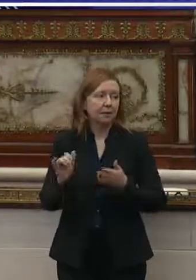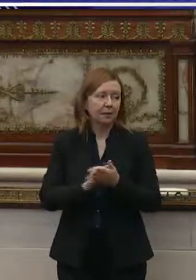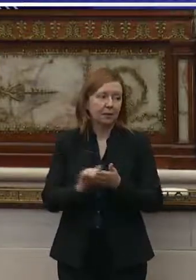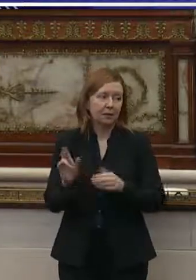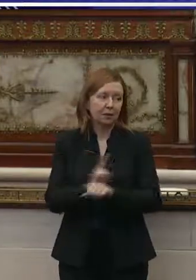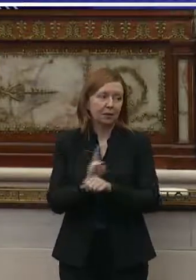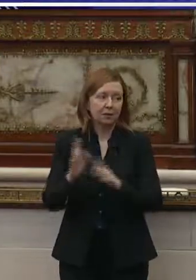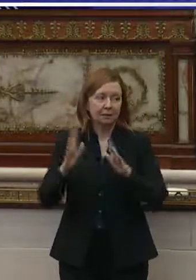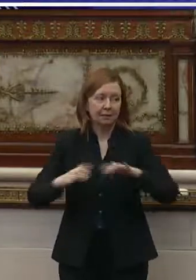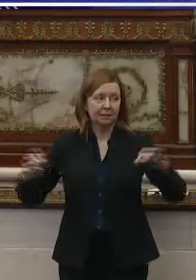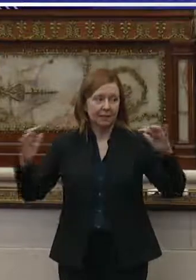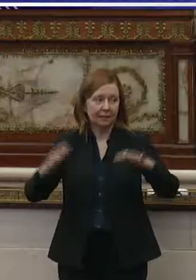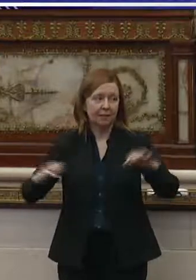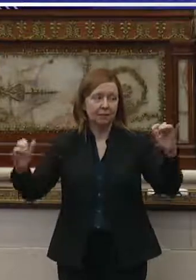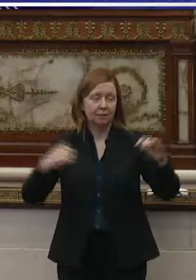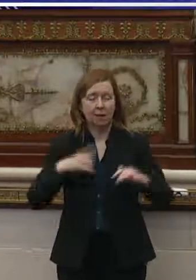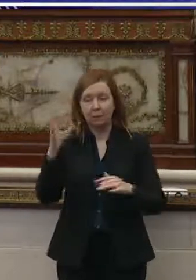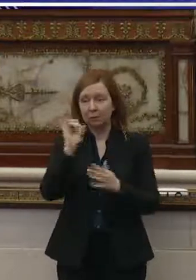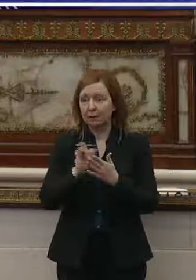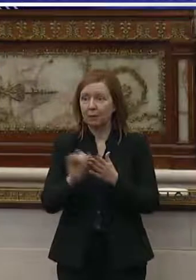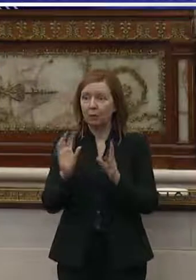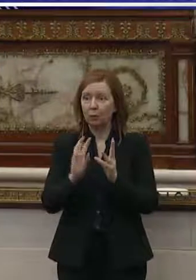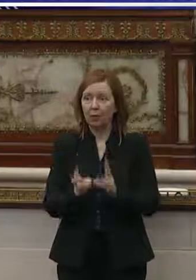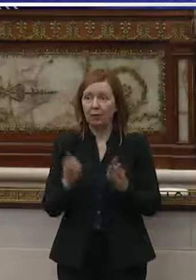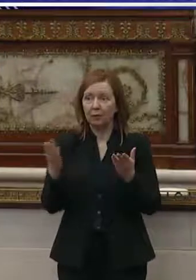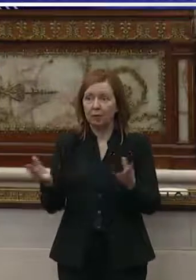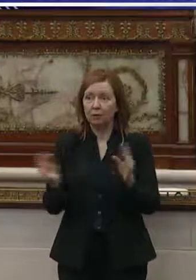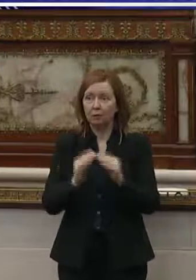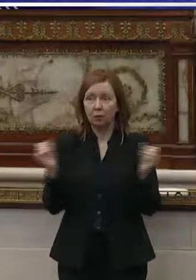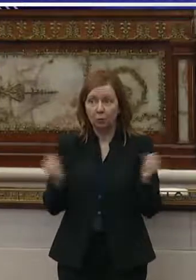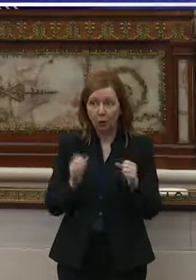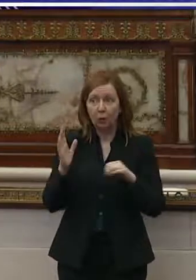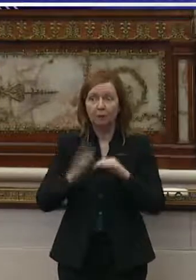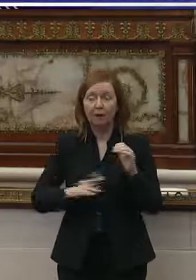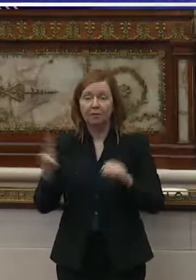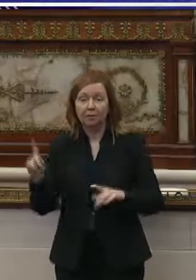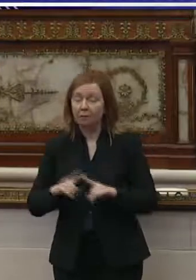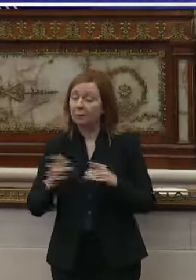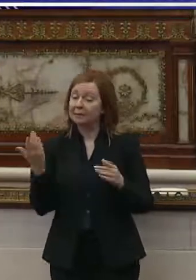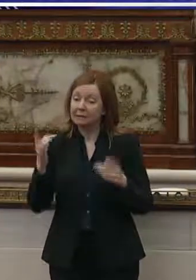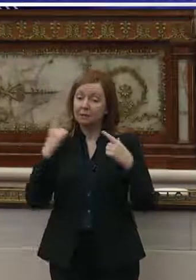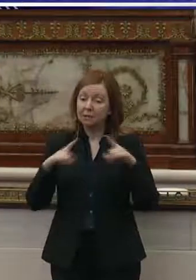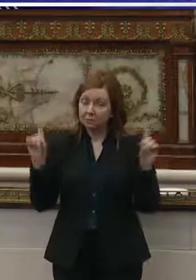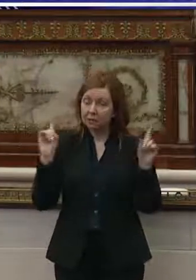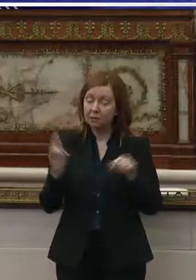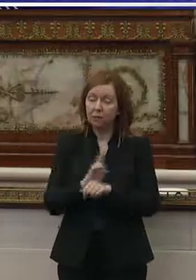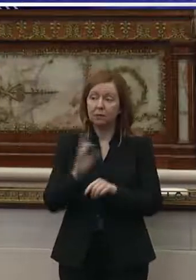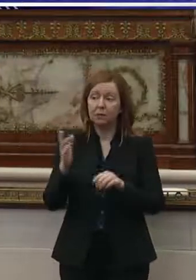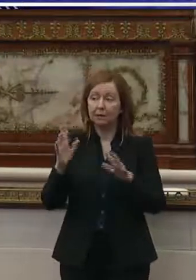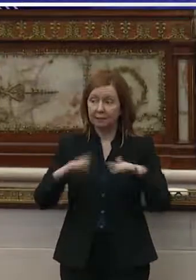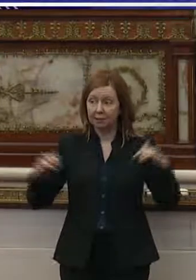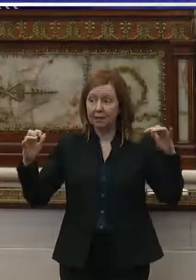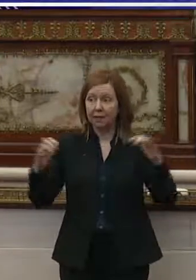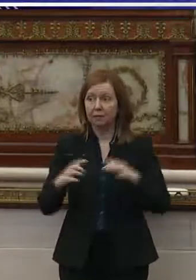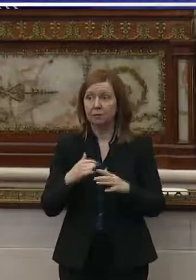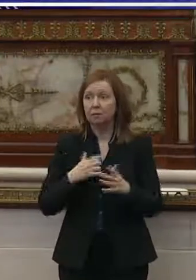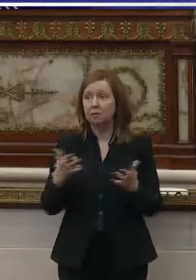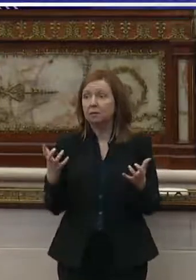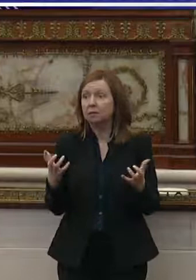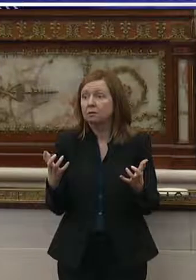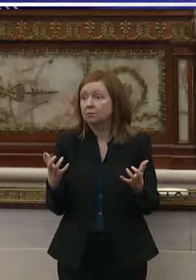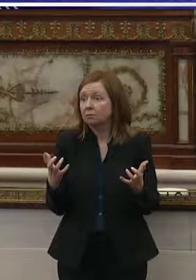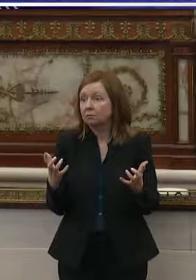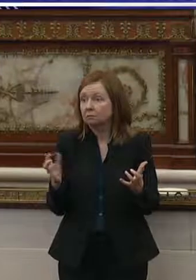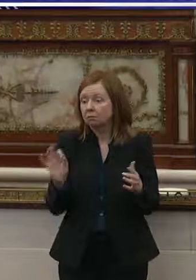I assume the weather there might be a little colder than Philadelphia, but they seem to be successful there using their stadiums. So I just want you to put that into